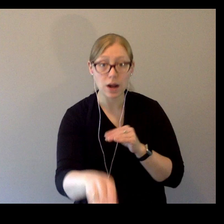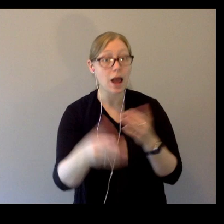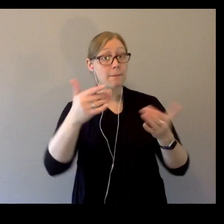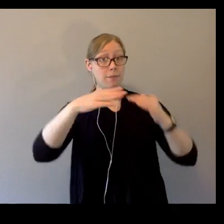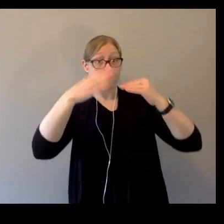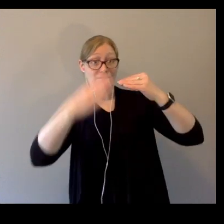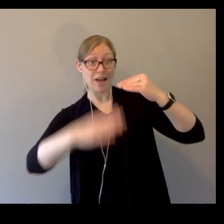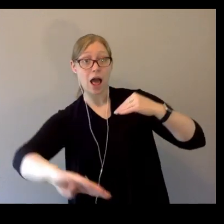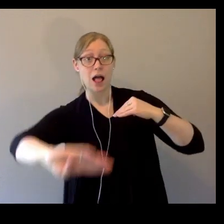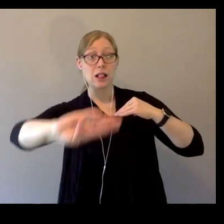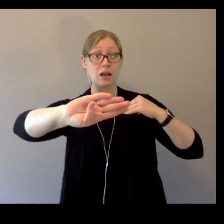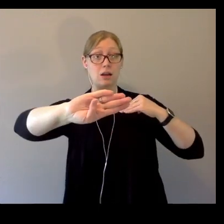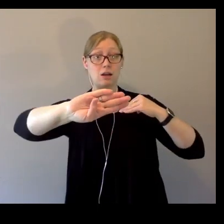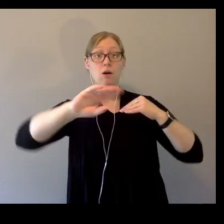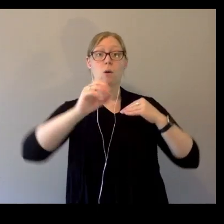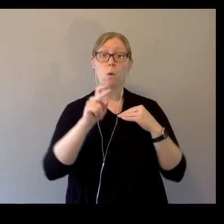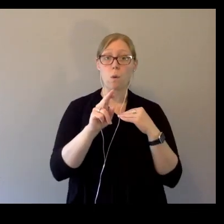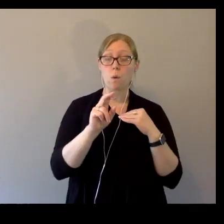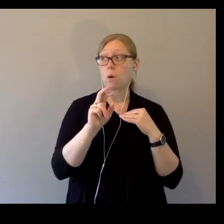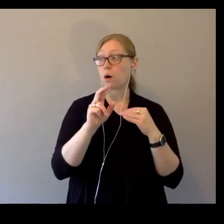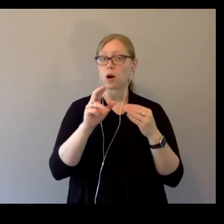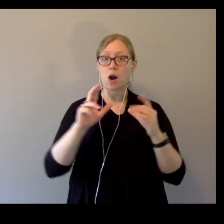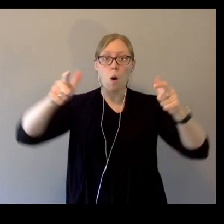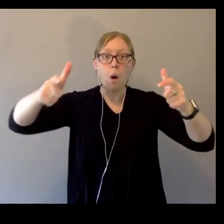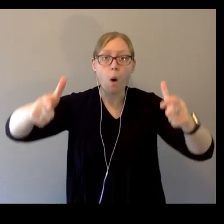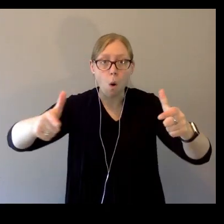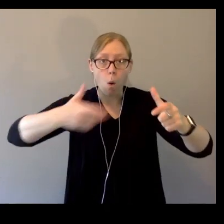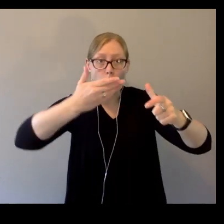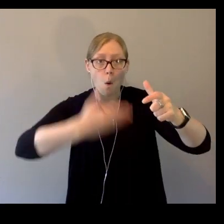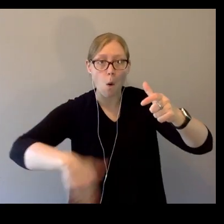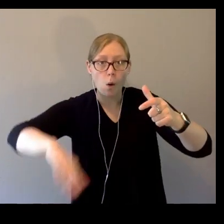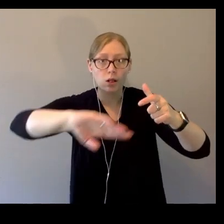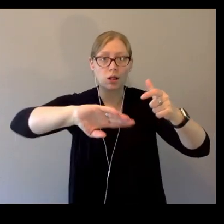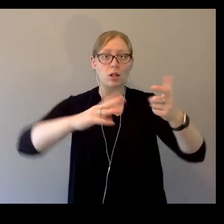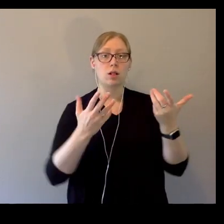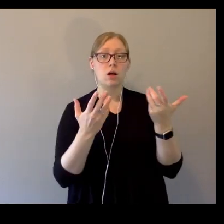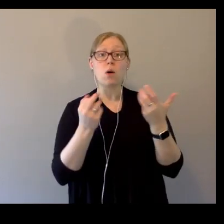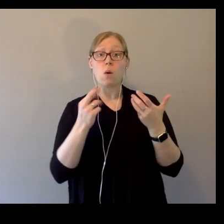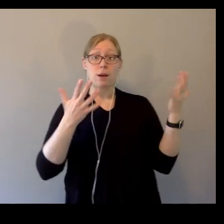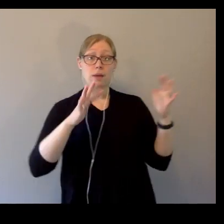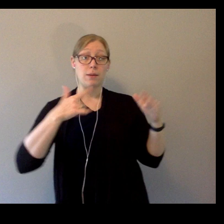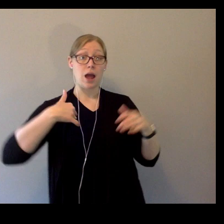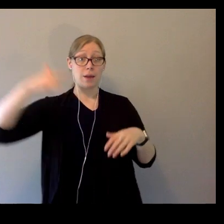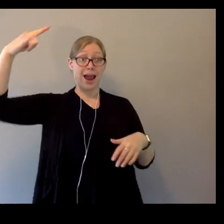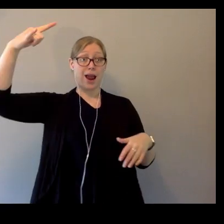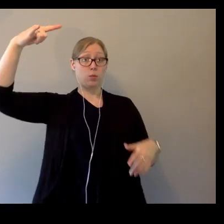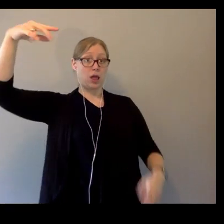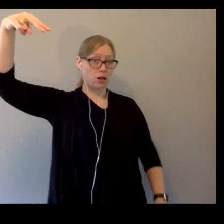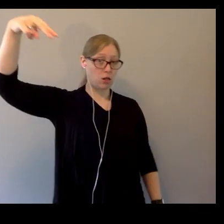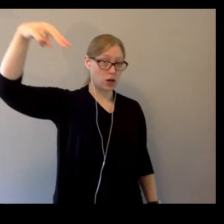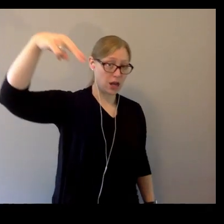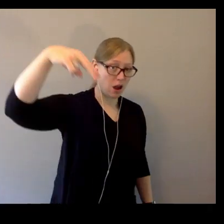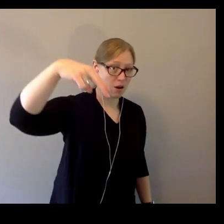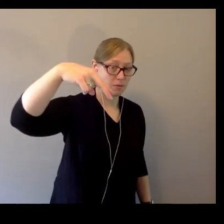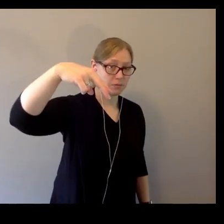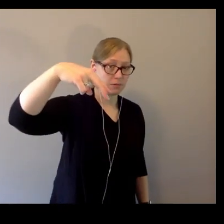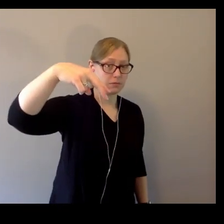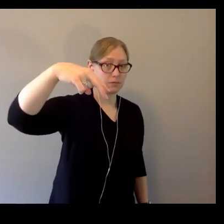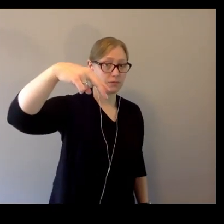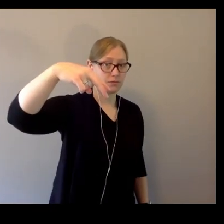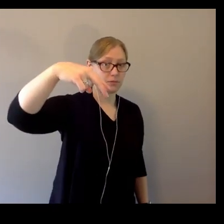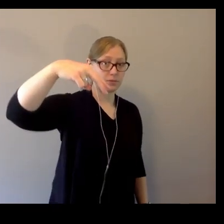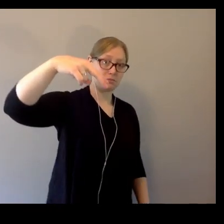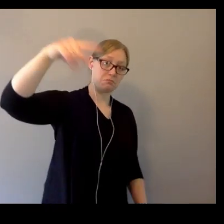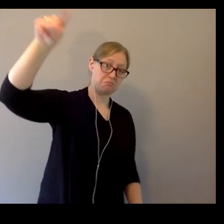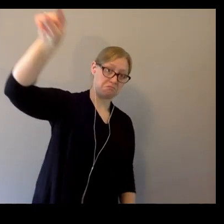valley or down into a hole. That's going to be the angle of depression. Or I might be up in an airplane or something, and then I look down, and I would measure